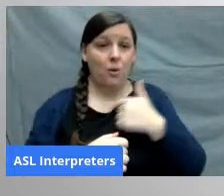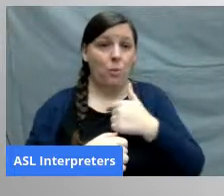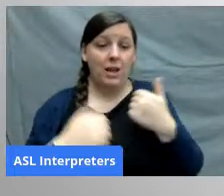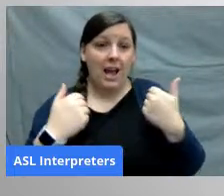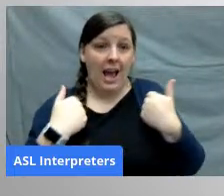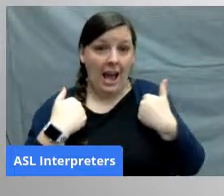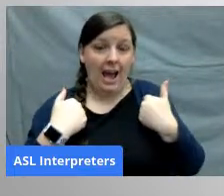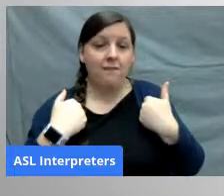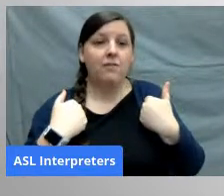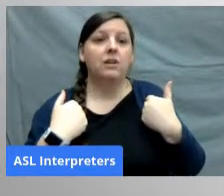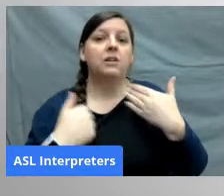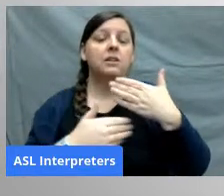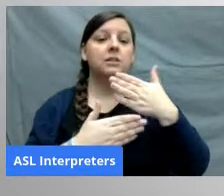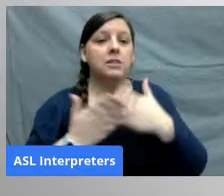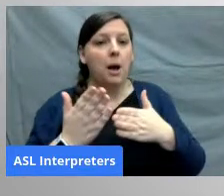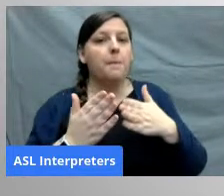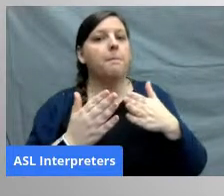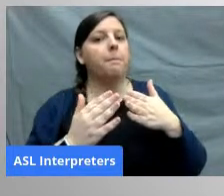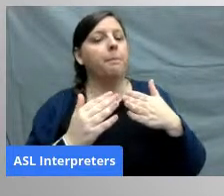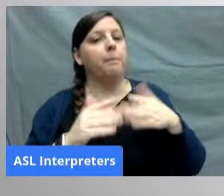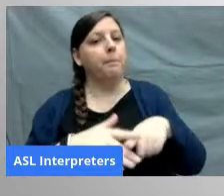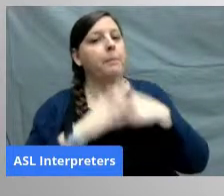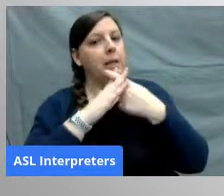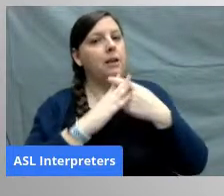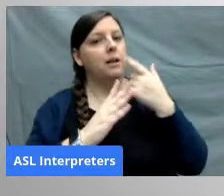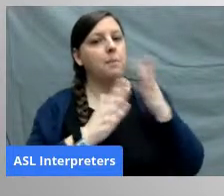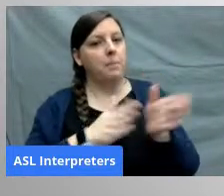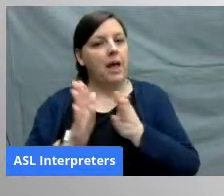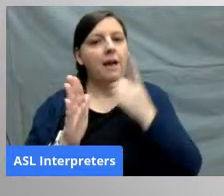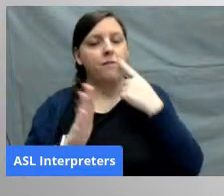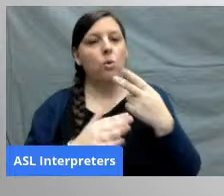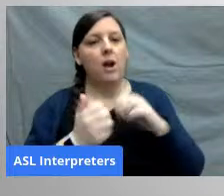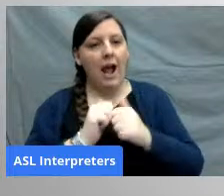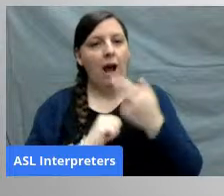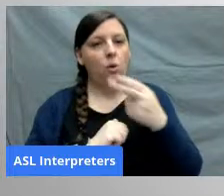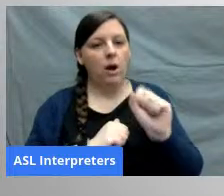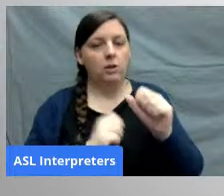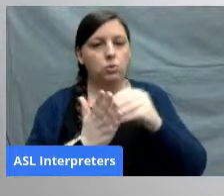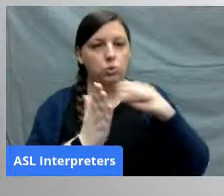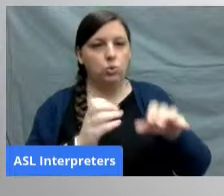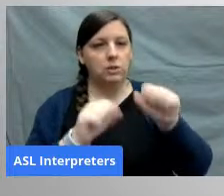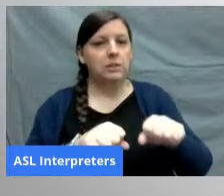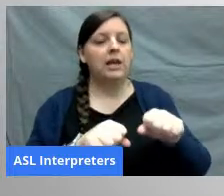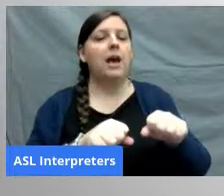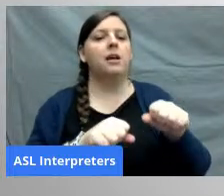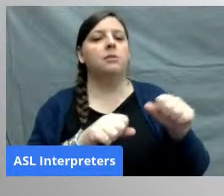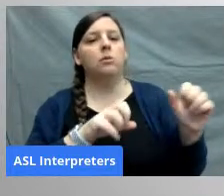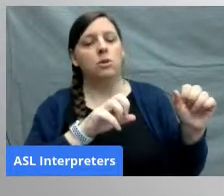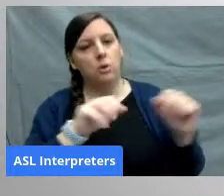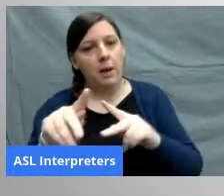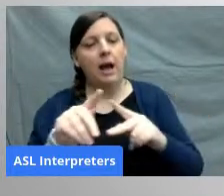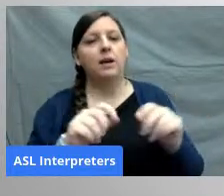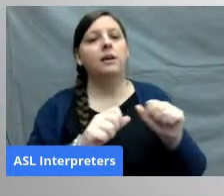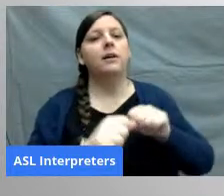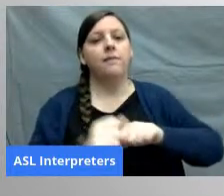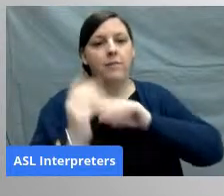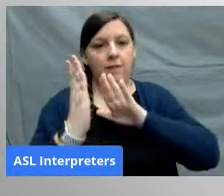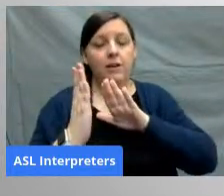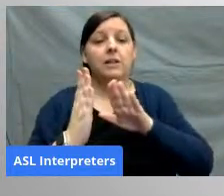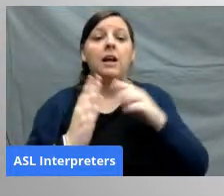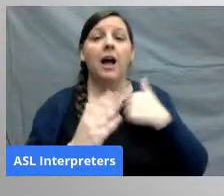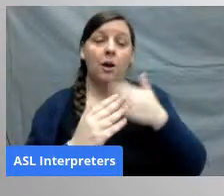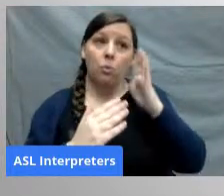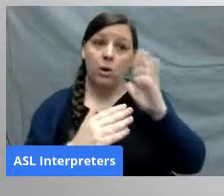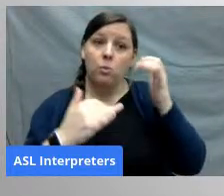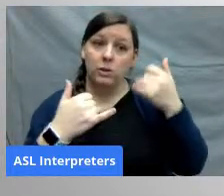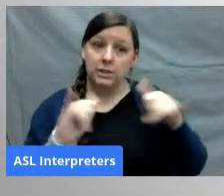have some initial planning to bring our high school students back. And we will still provide a virtual option available to